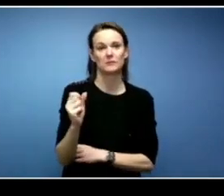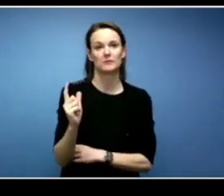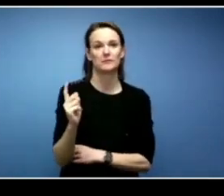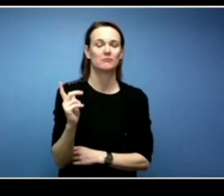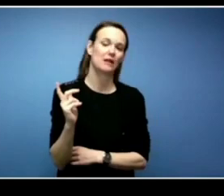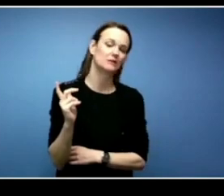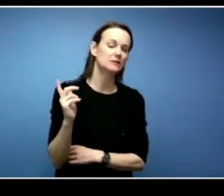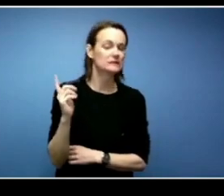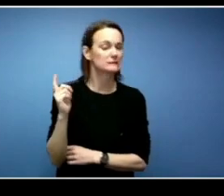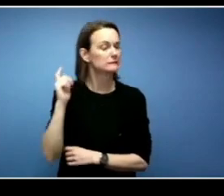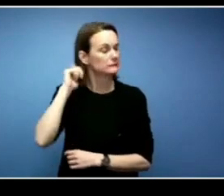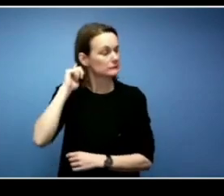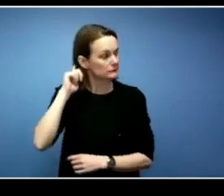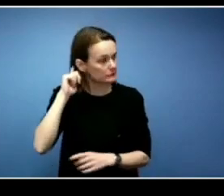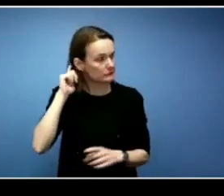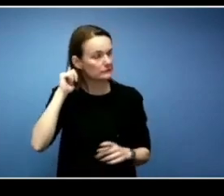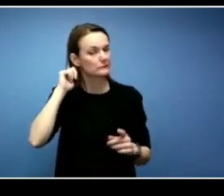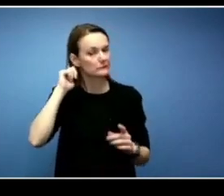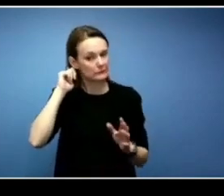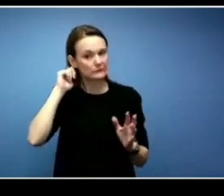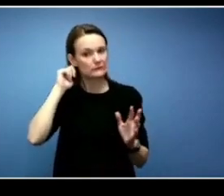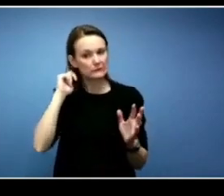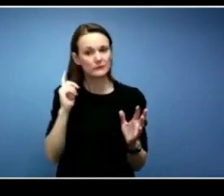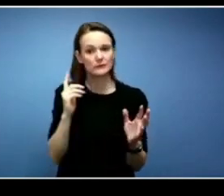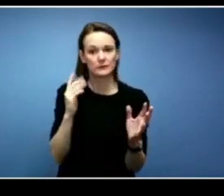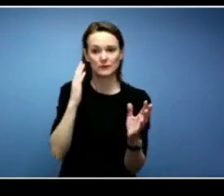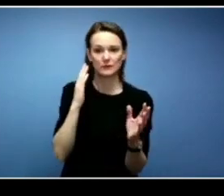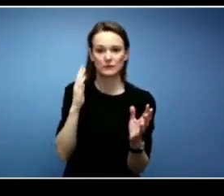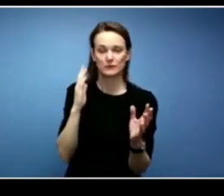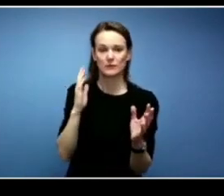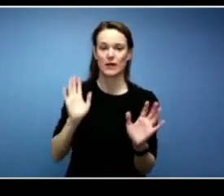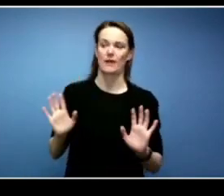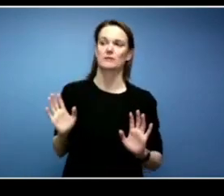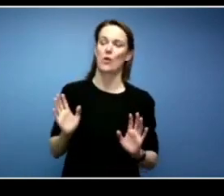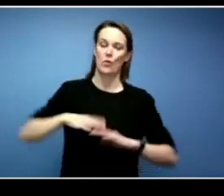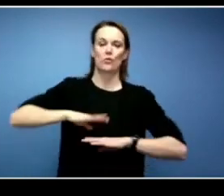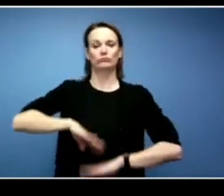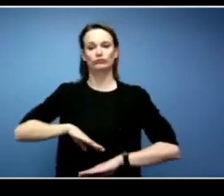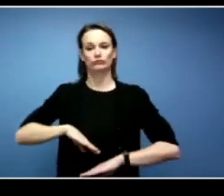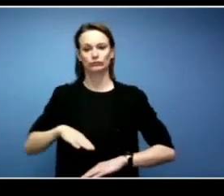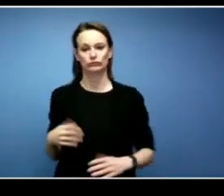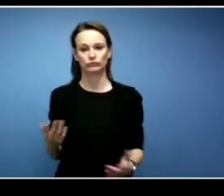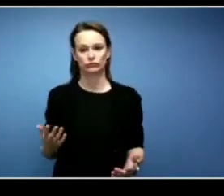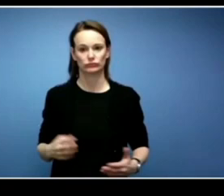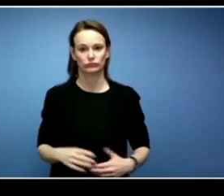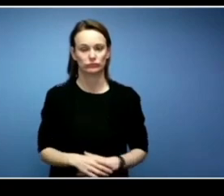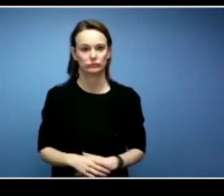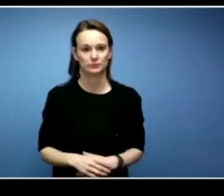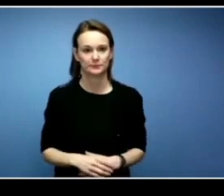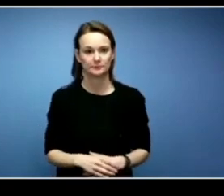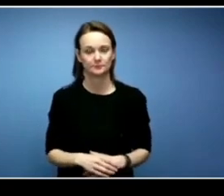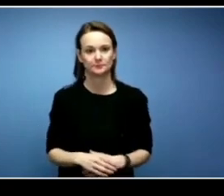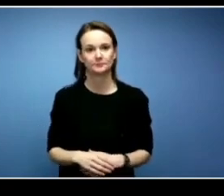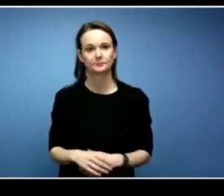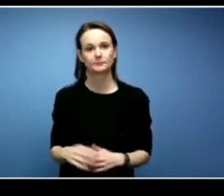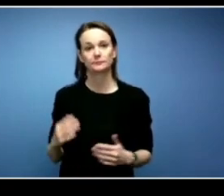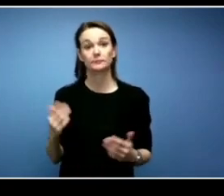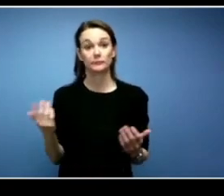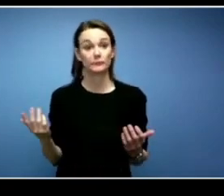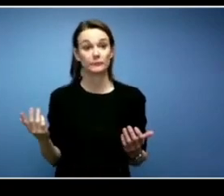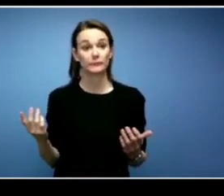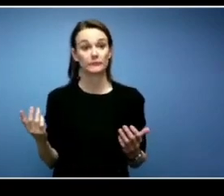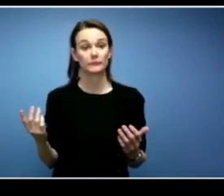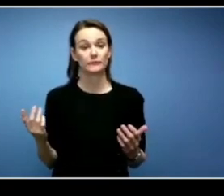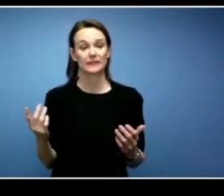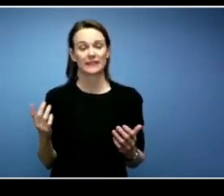having that subconsciously in the back of my mind as an entrepreneur does give me peace of mind. And it did help